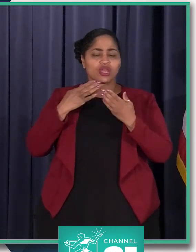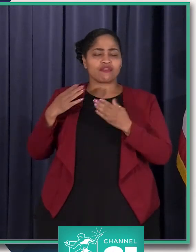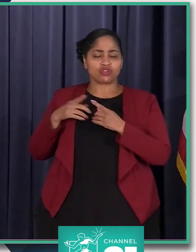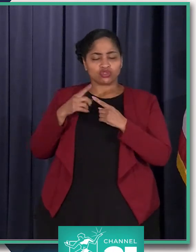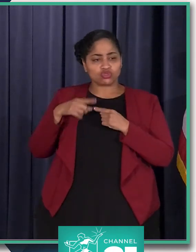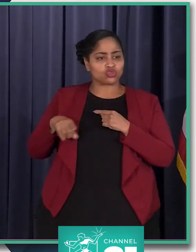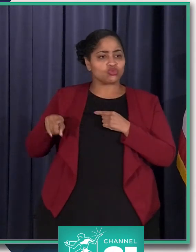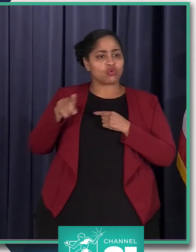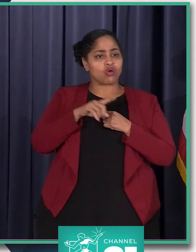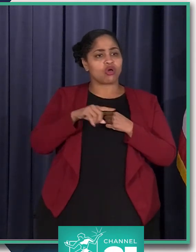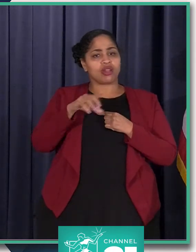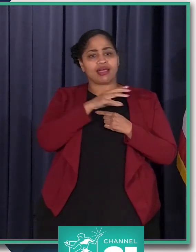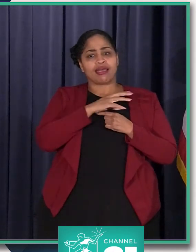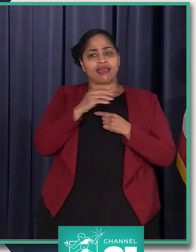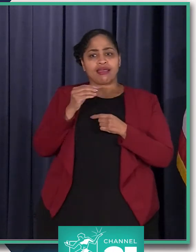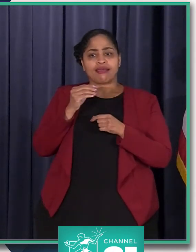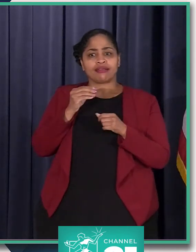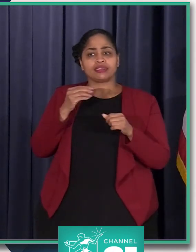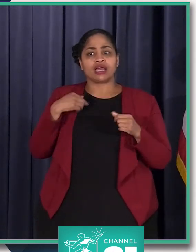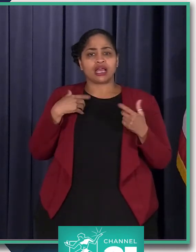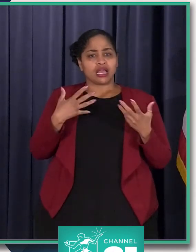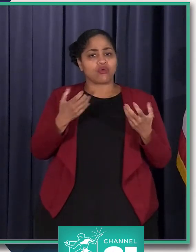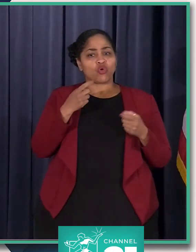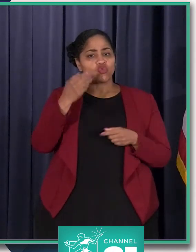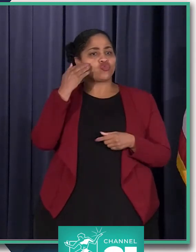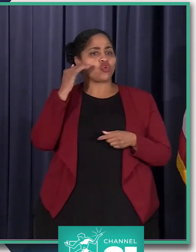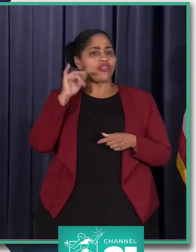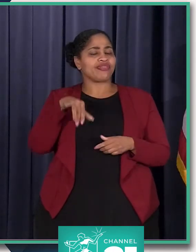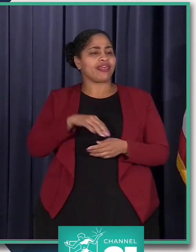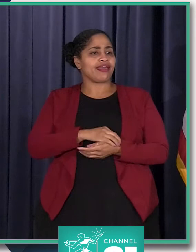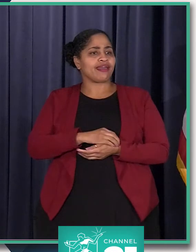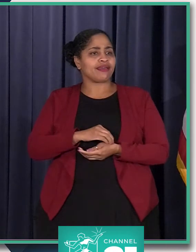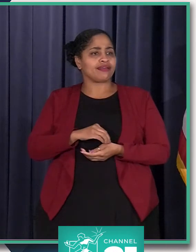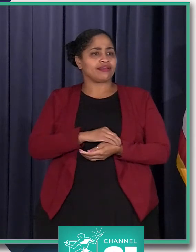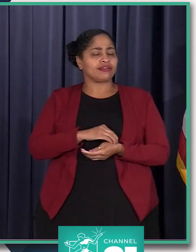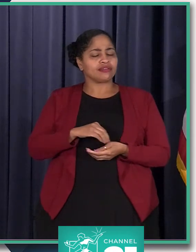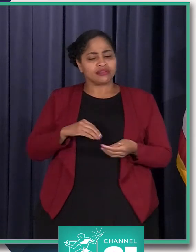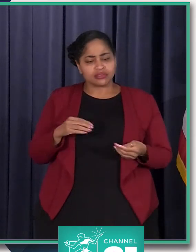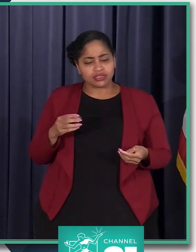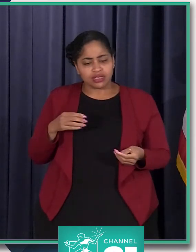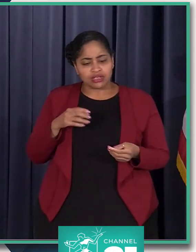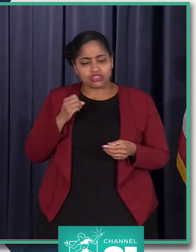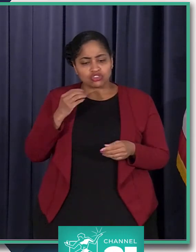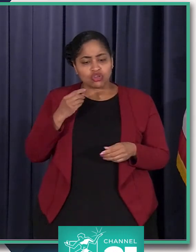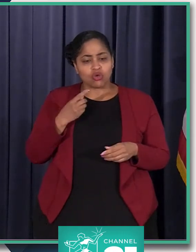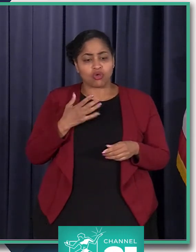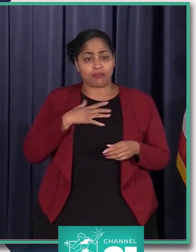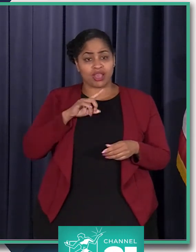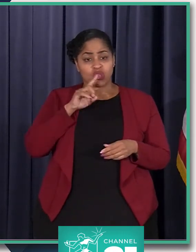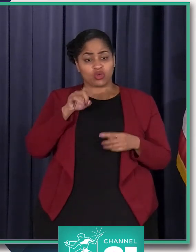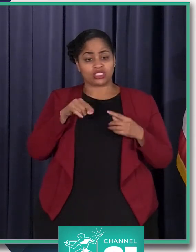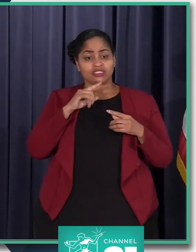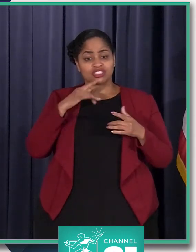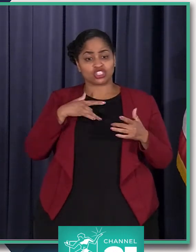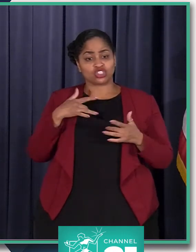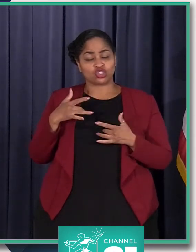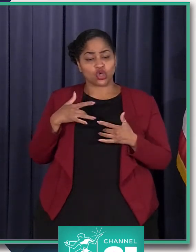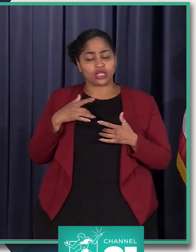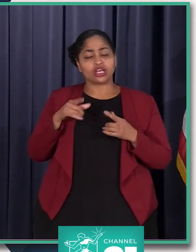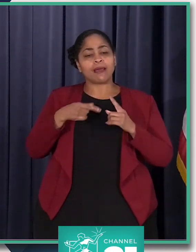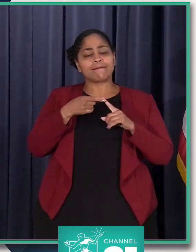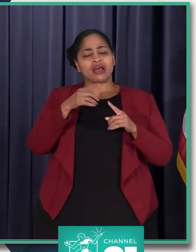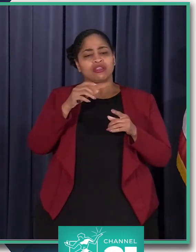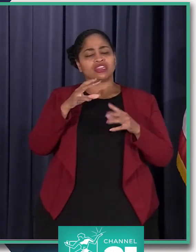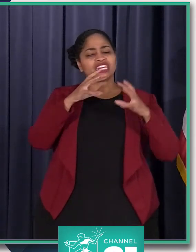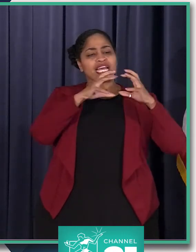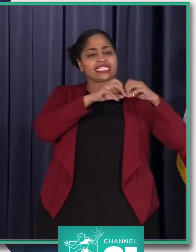you all, and I want you to know that. Good, thank you. My question is concerning the